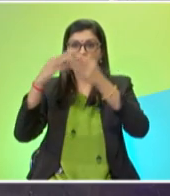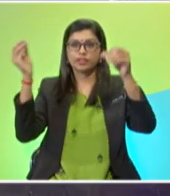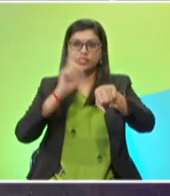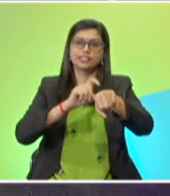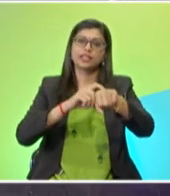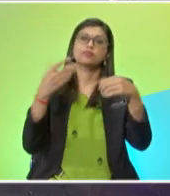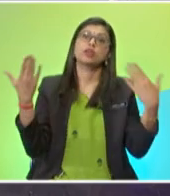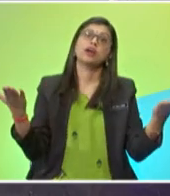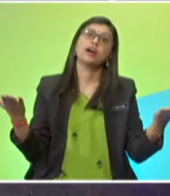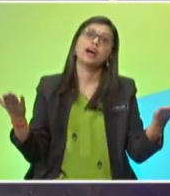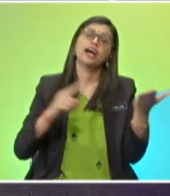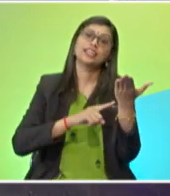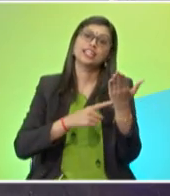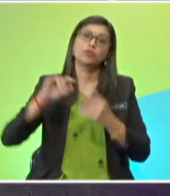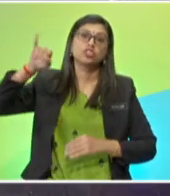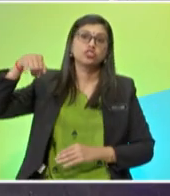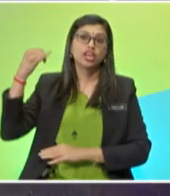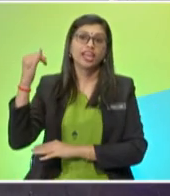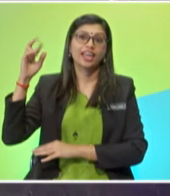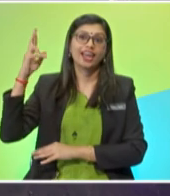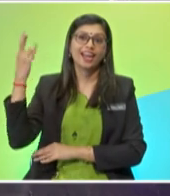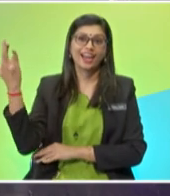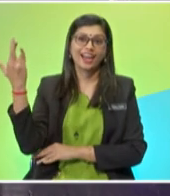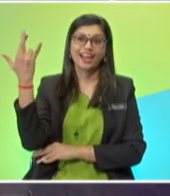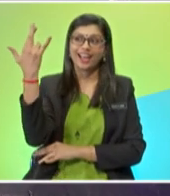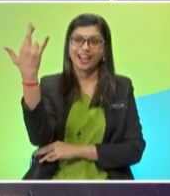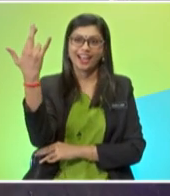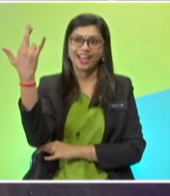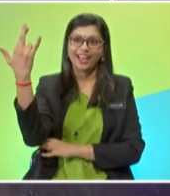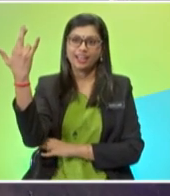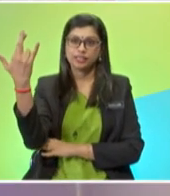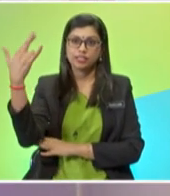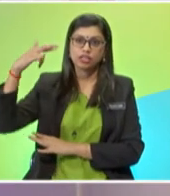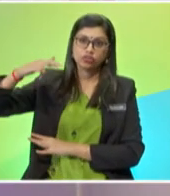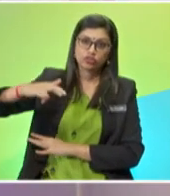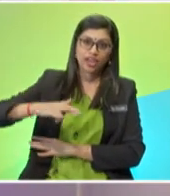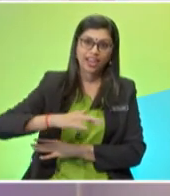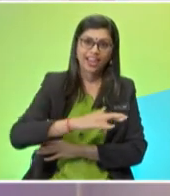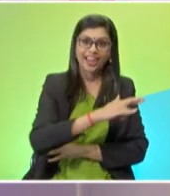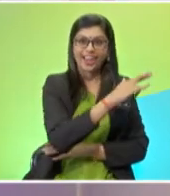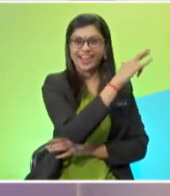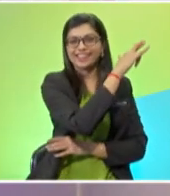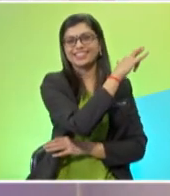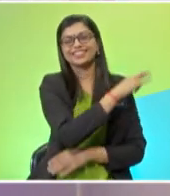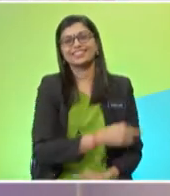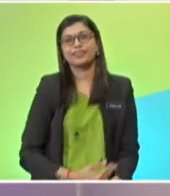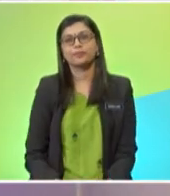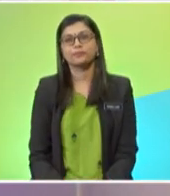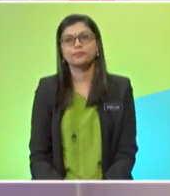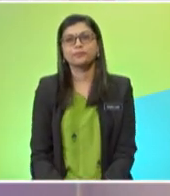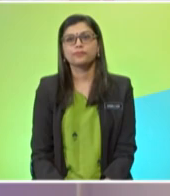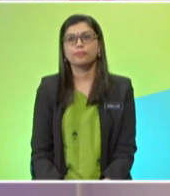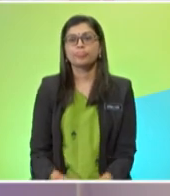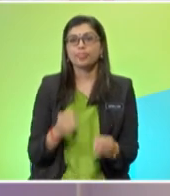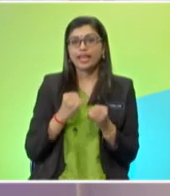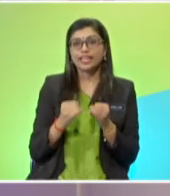1, 2, 3, 4, 5. It starts with J. A jet, right? Yes, is that a jet? It's a jet. You're right, Hanif. And